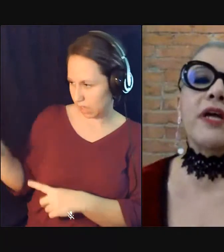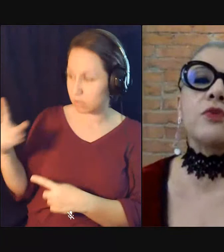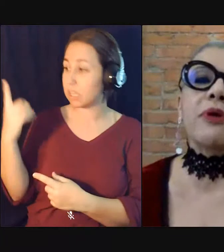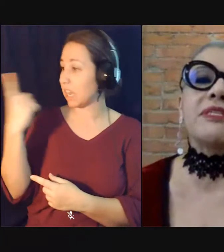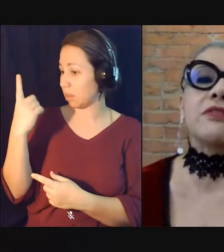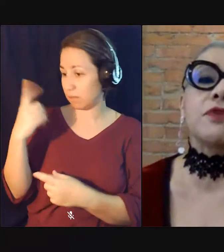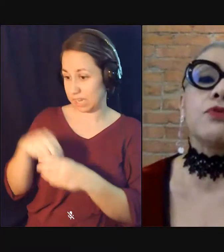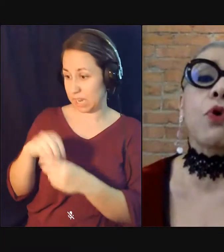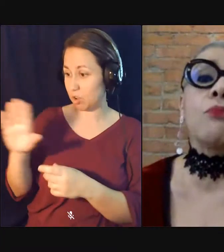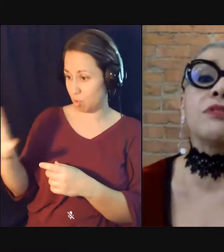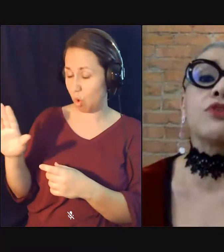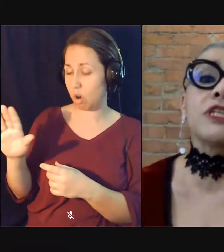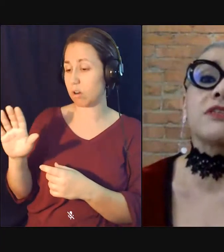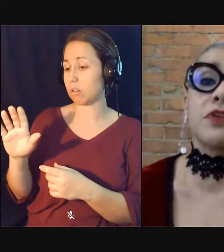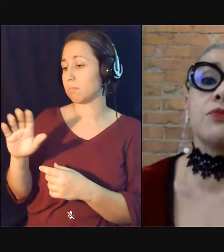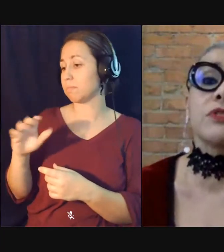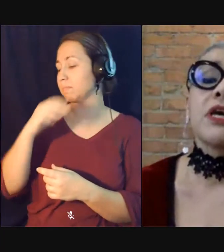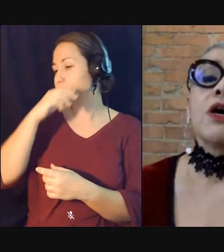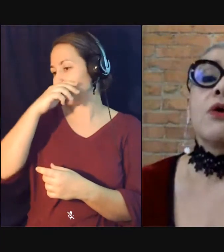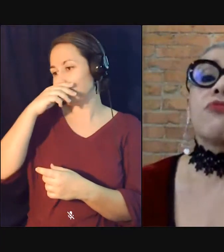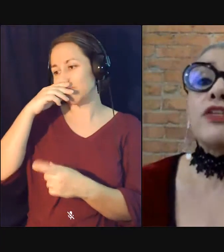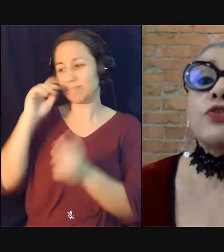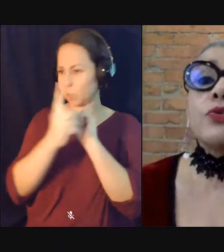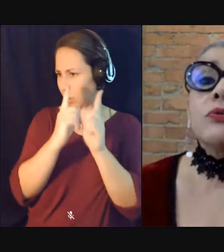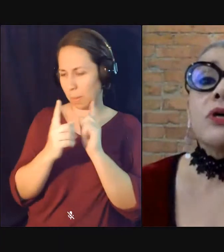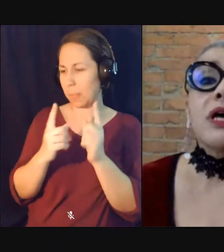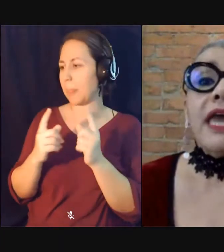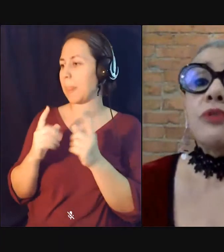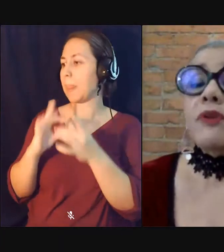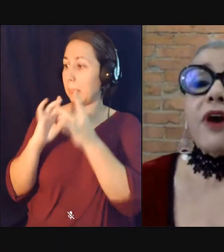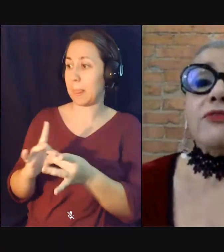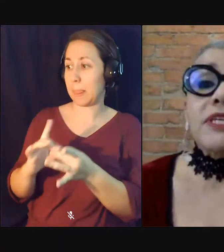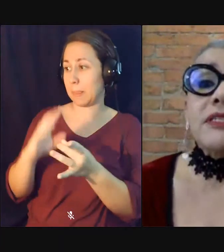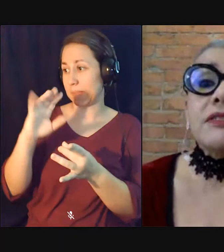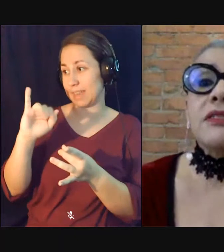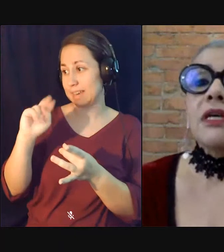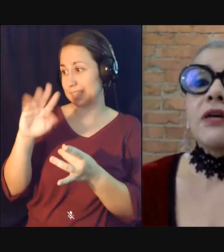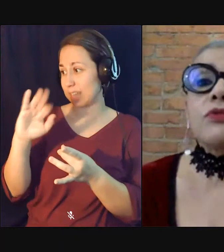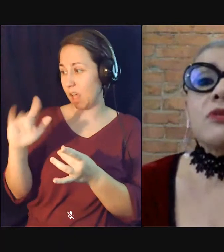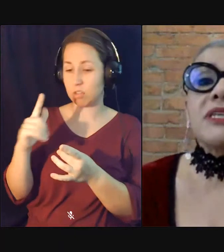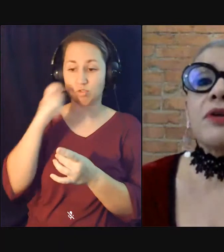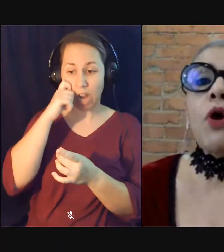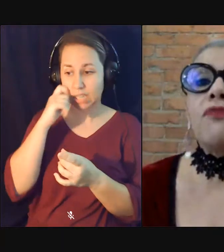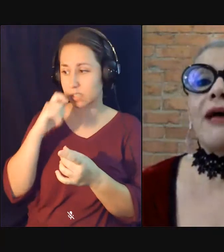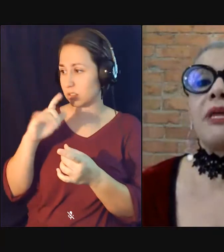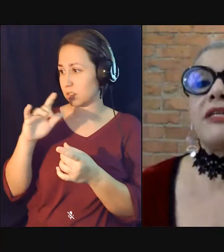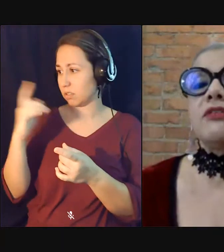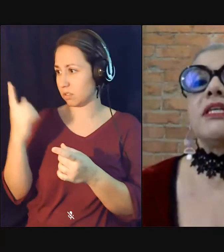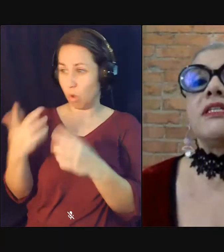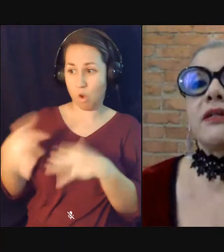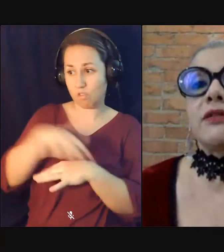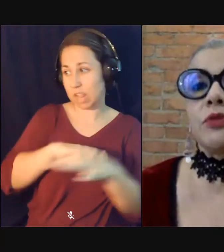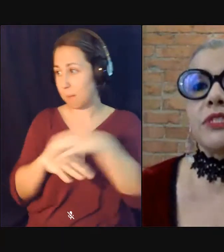held white supremacist views or misogynist views? Raised to, came to it for other reasons, and also was there an overlap